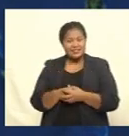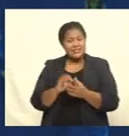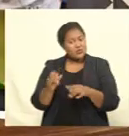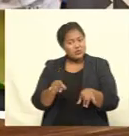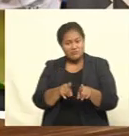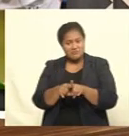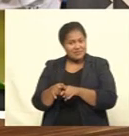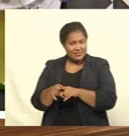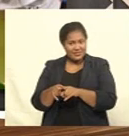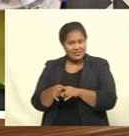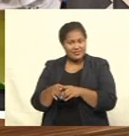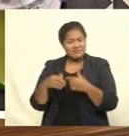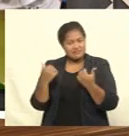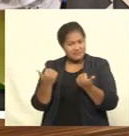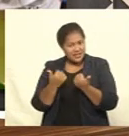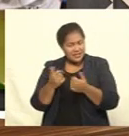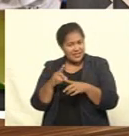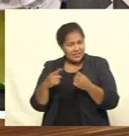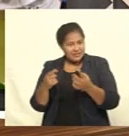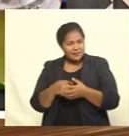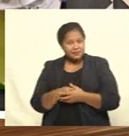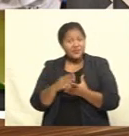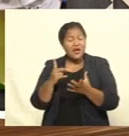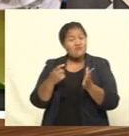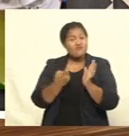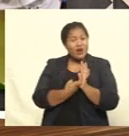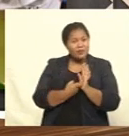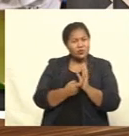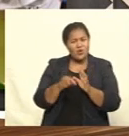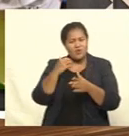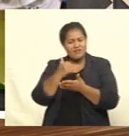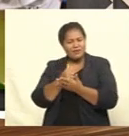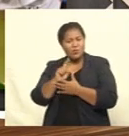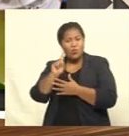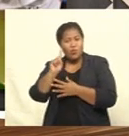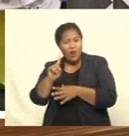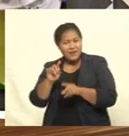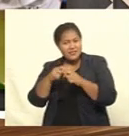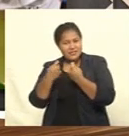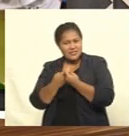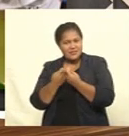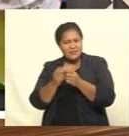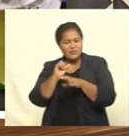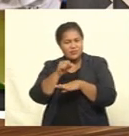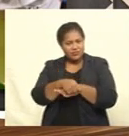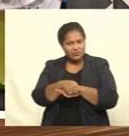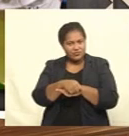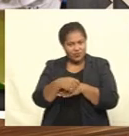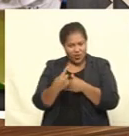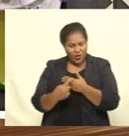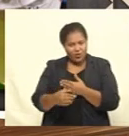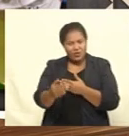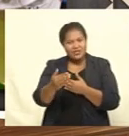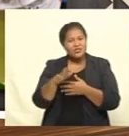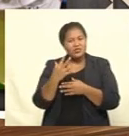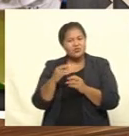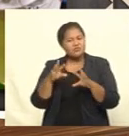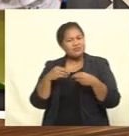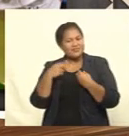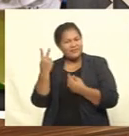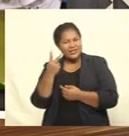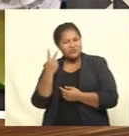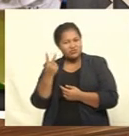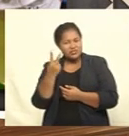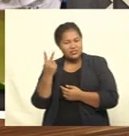difference. The Rabbitohs again confirmed they are one of the teams to beat this season, continuing to rack up the victories, even with